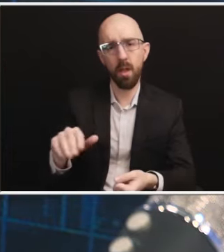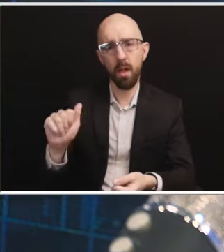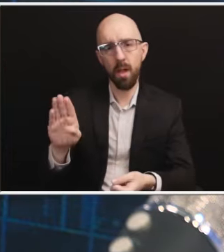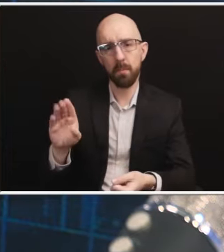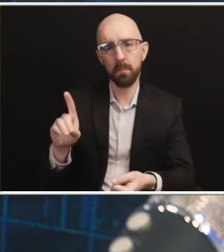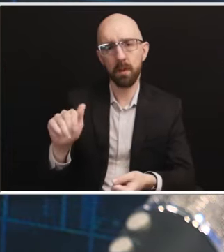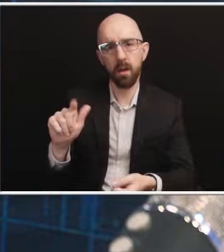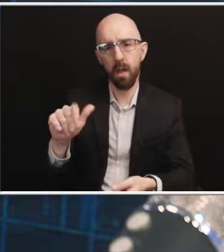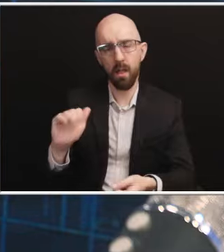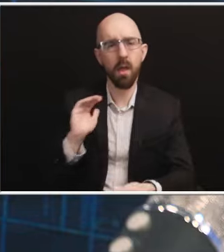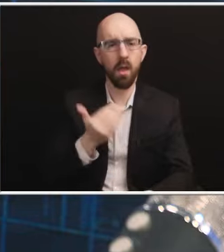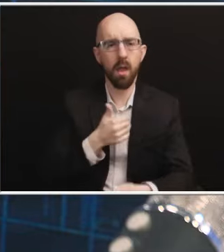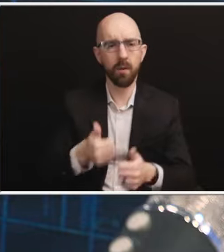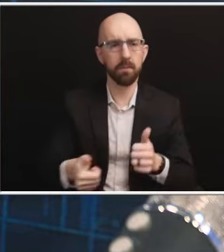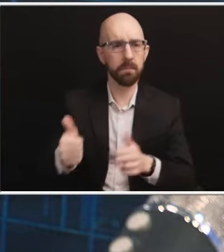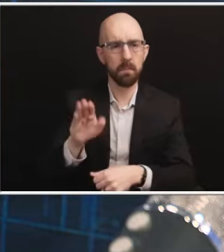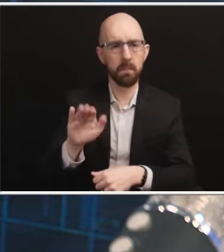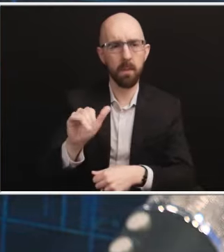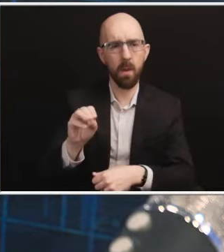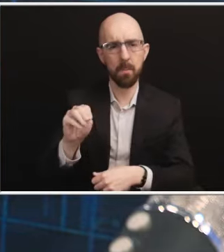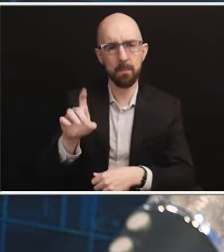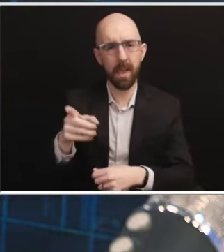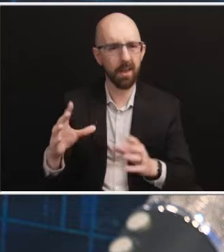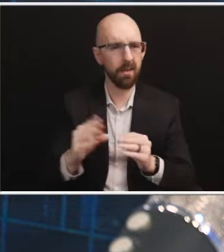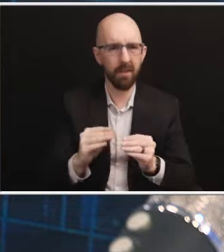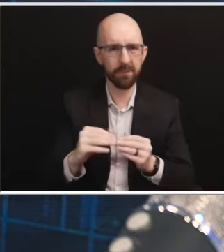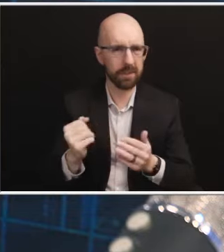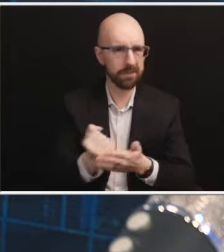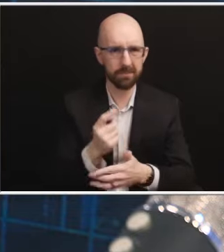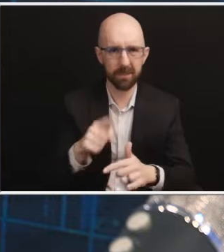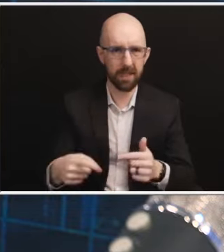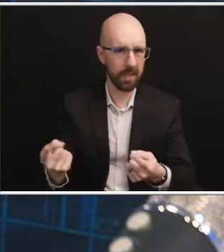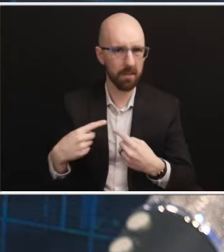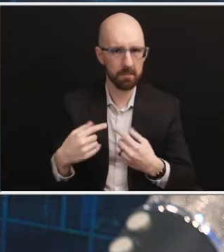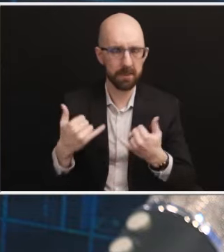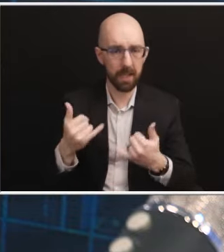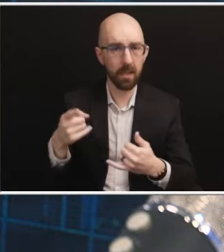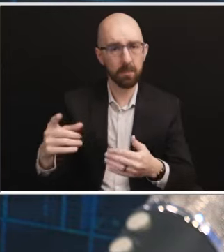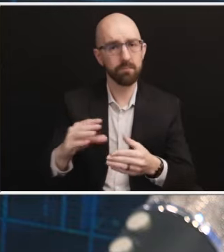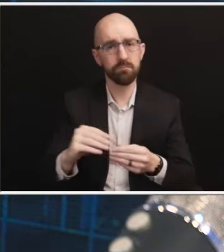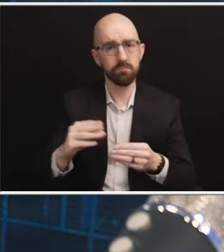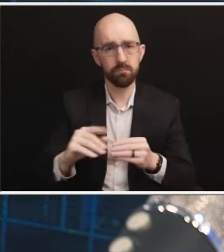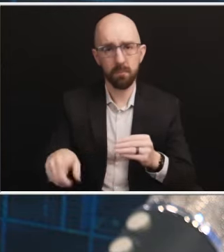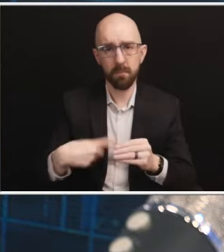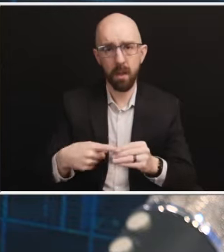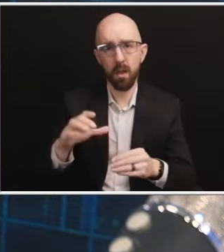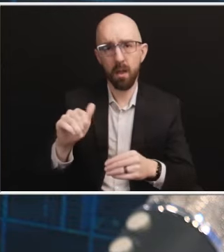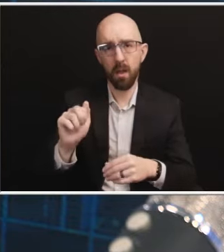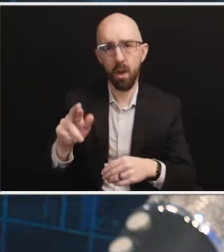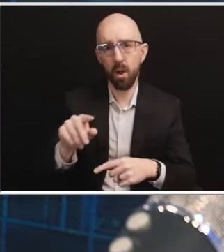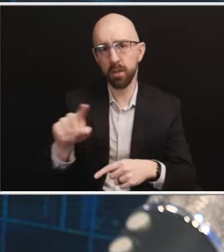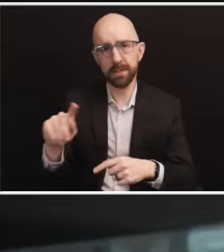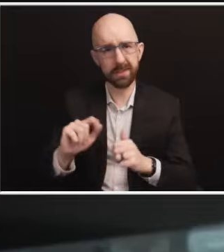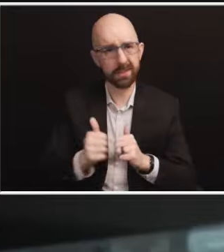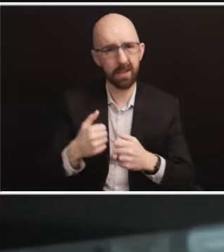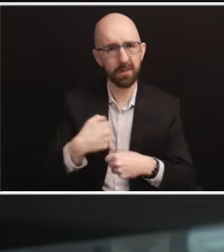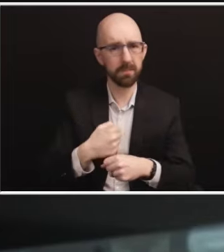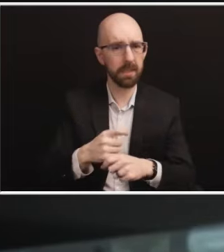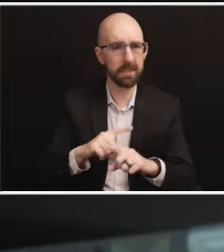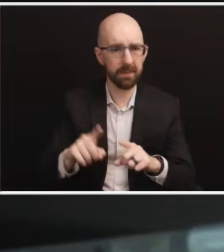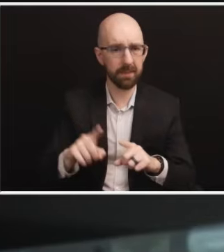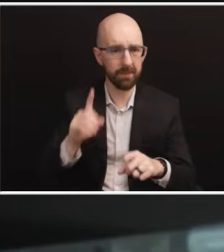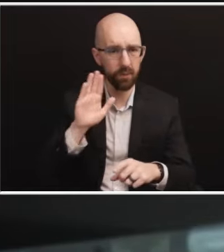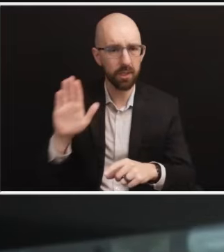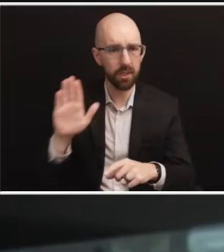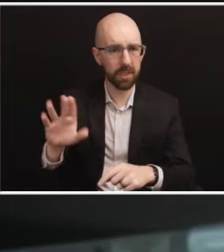cell disorders, is at a conference, couldn't be with us today, but here's what he had to say about how CAR T is making a difference for his patients. This type